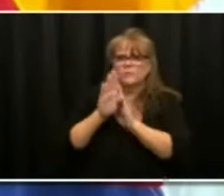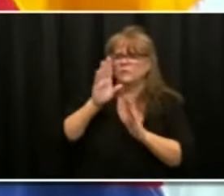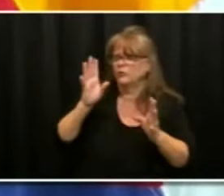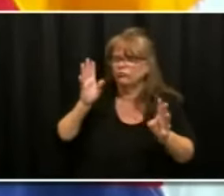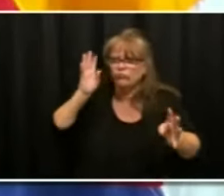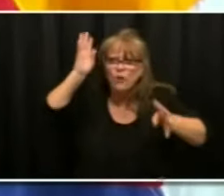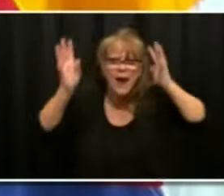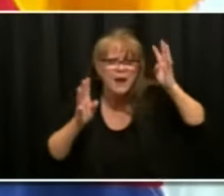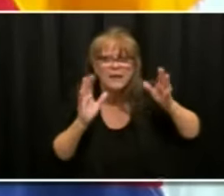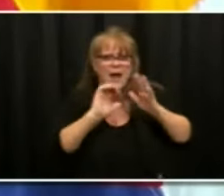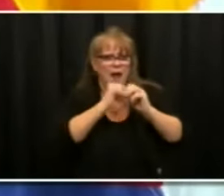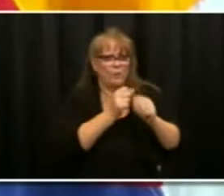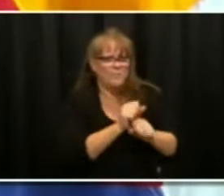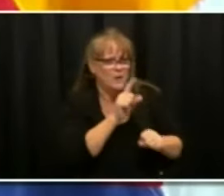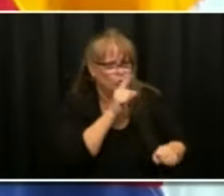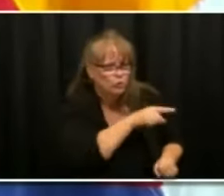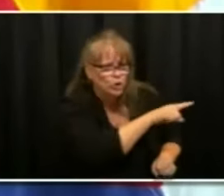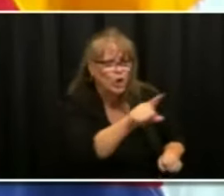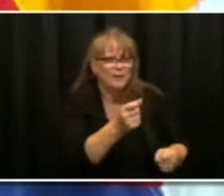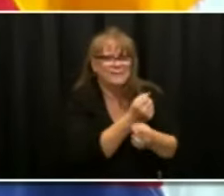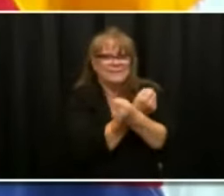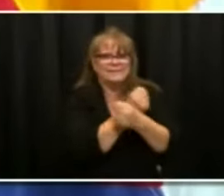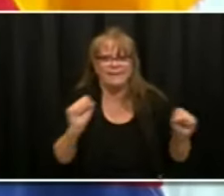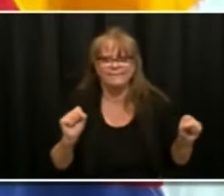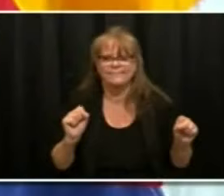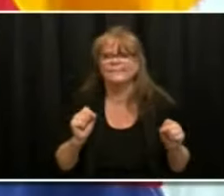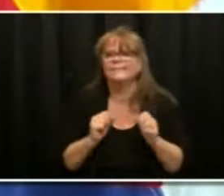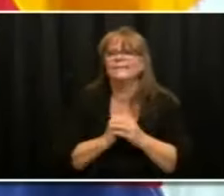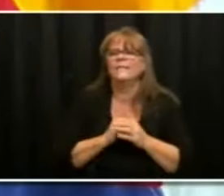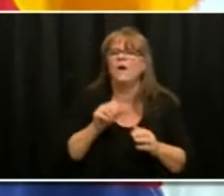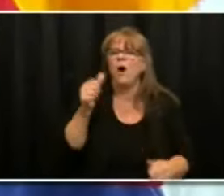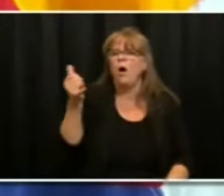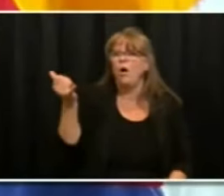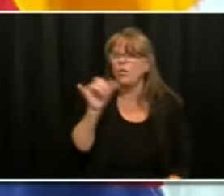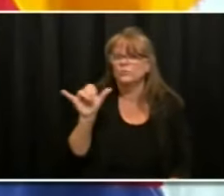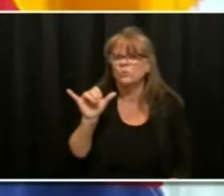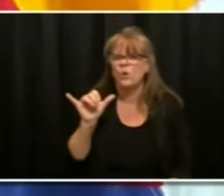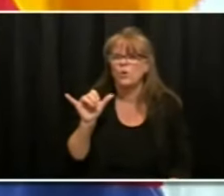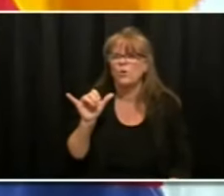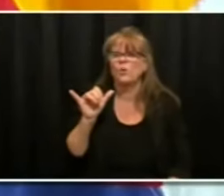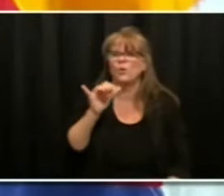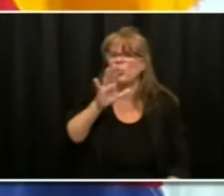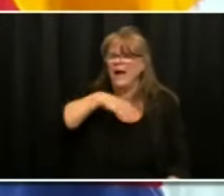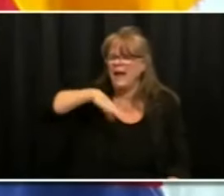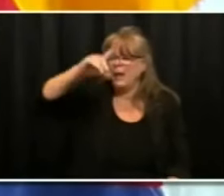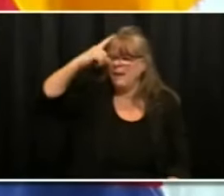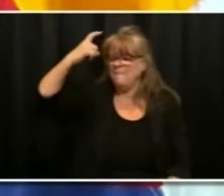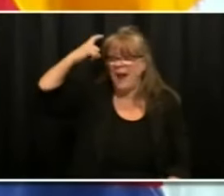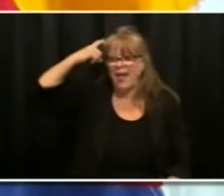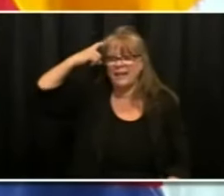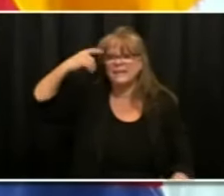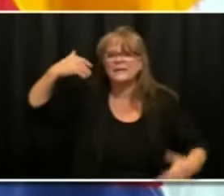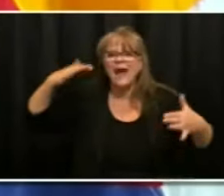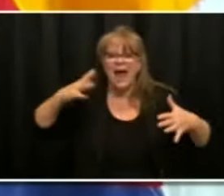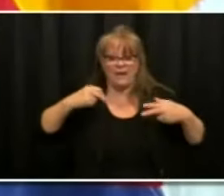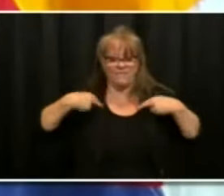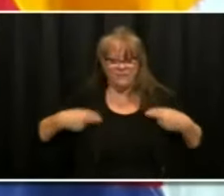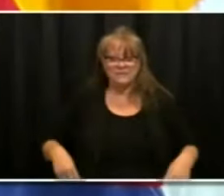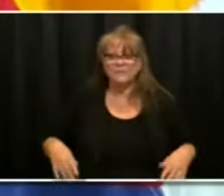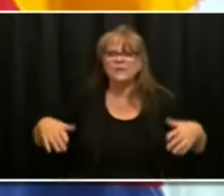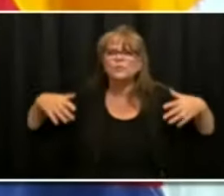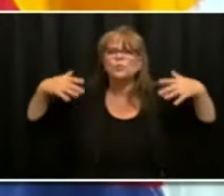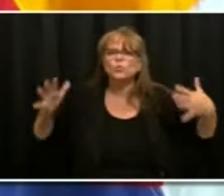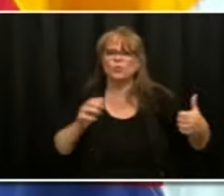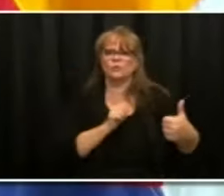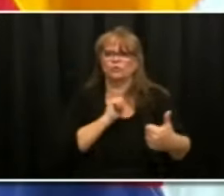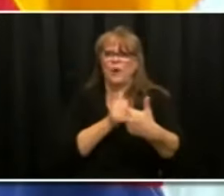efforts. We also know that mental health can be deeply impacted by the pandemic. And recognizing this, in May, we launched a